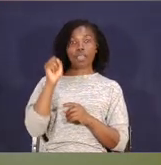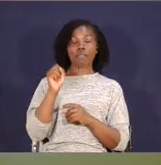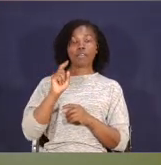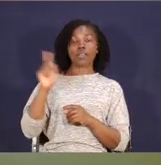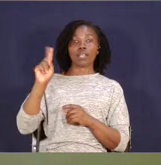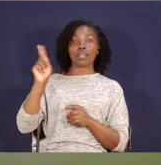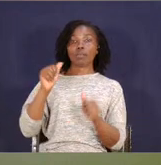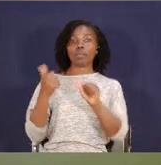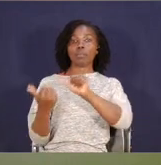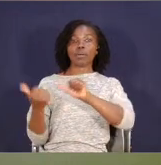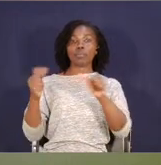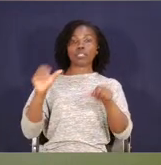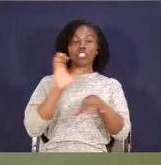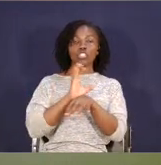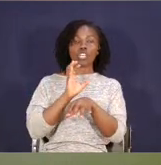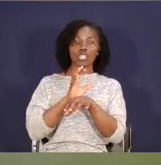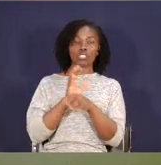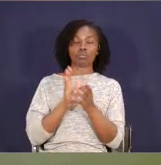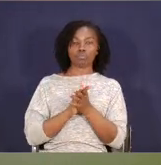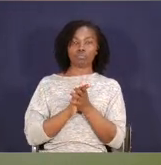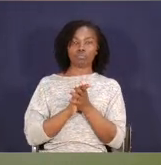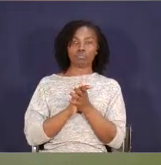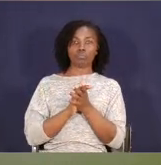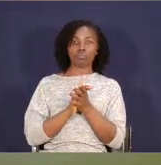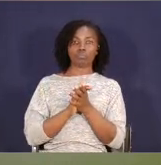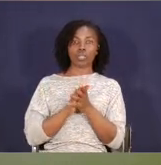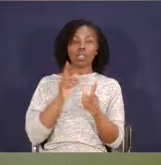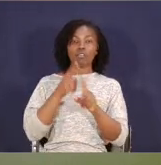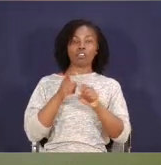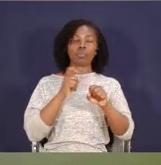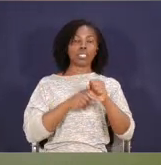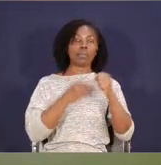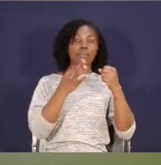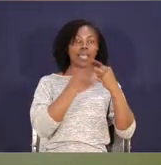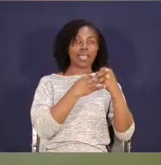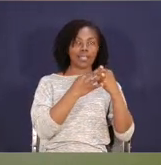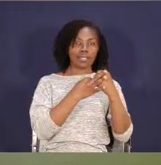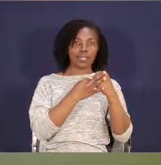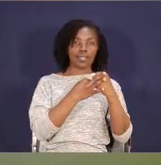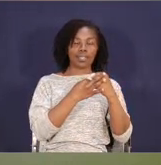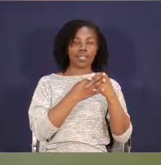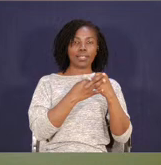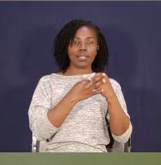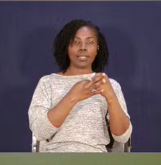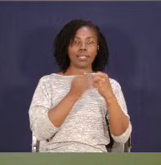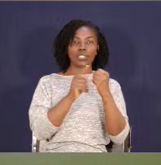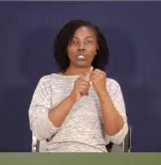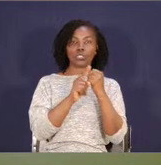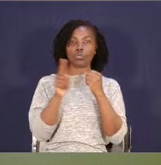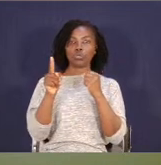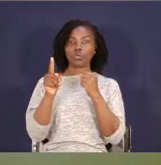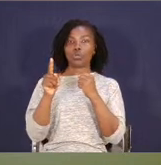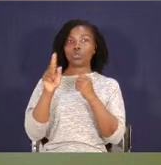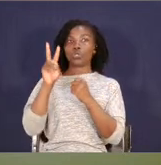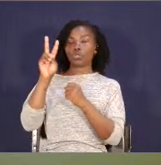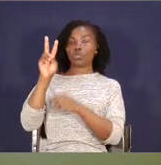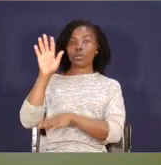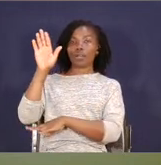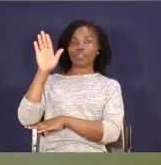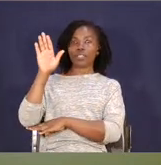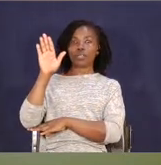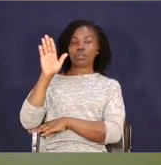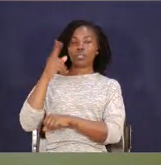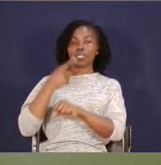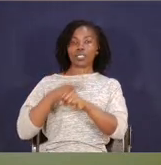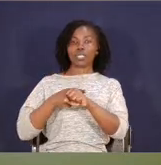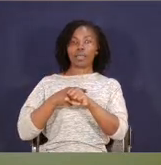along Gong Road from 8 a.m. to 2 p.m. We are hoping to see you there as we tap to divine grace